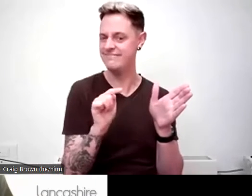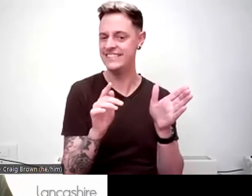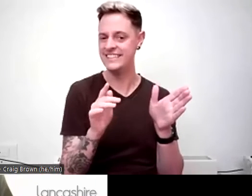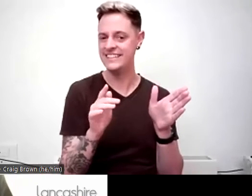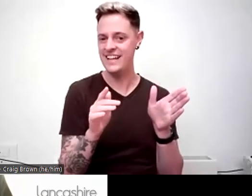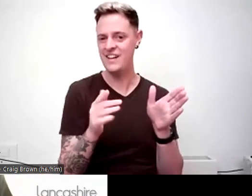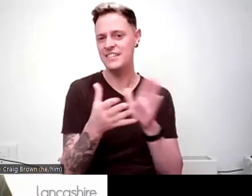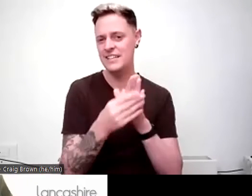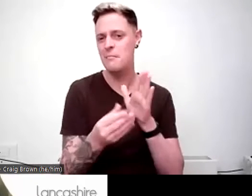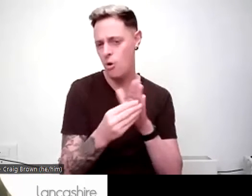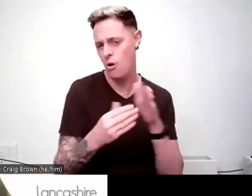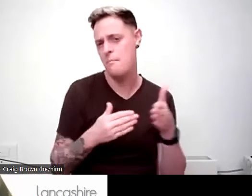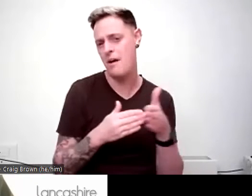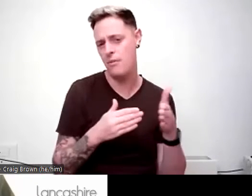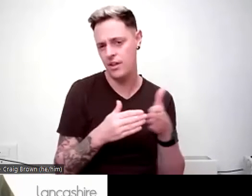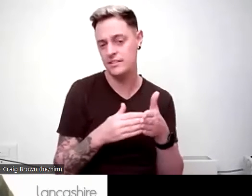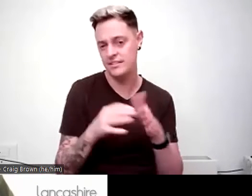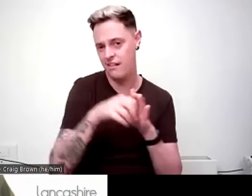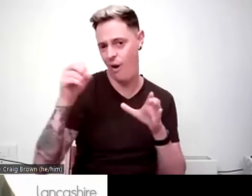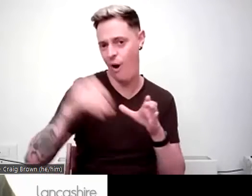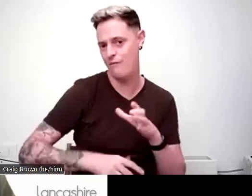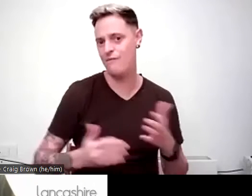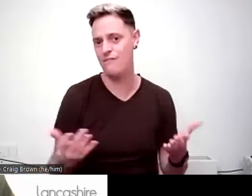terms of the barriers, so